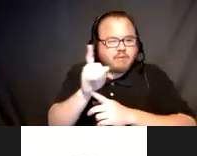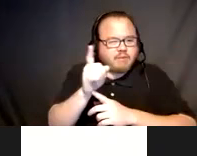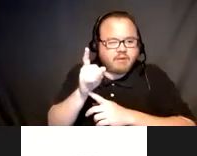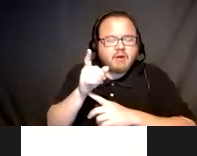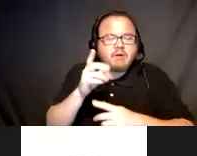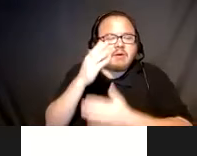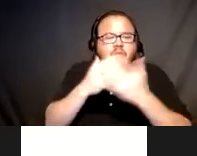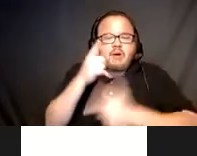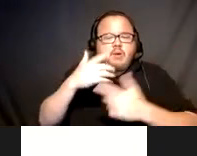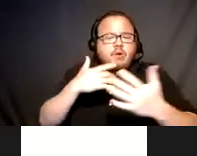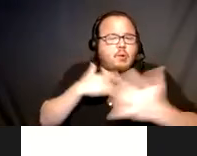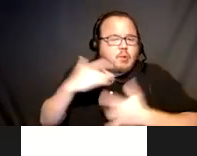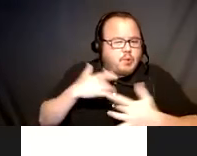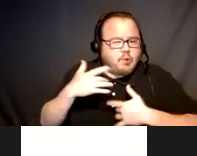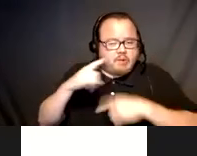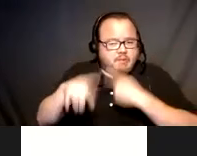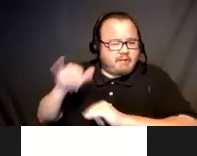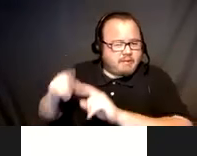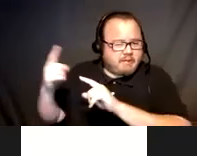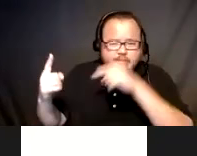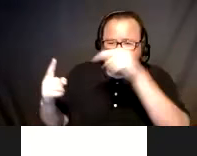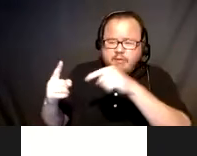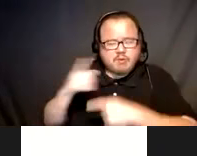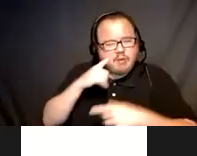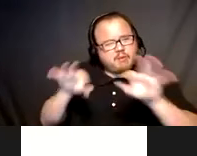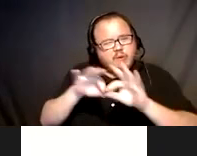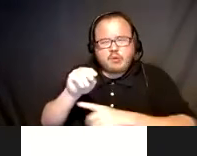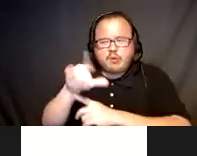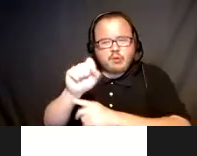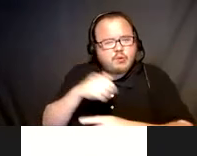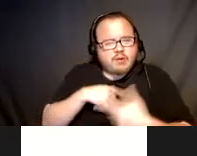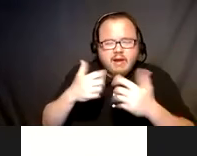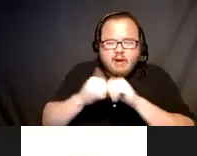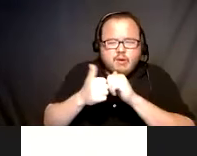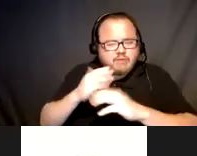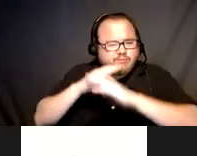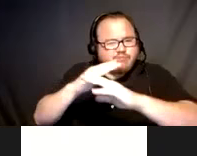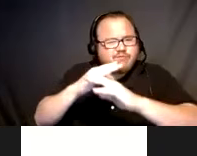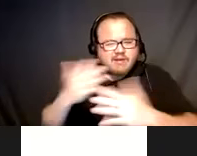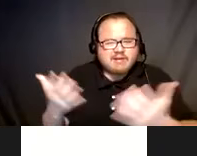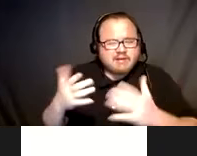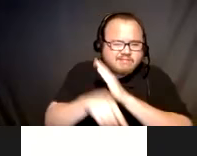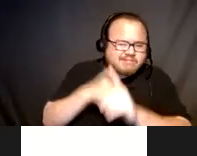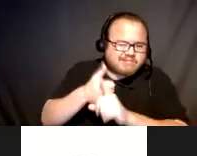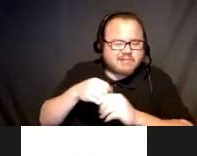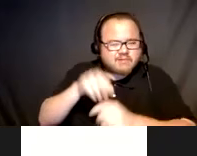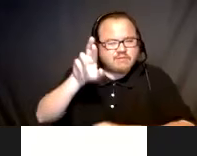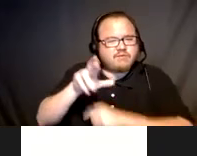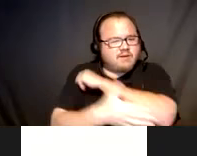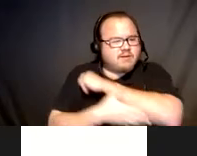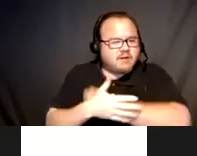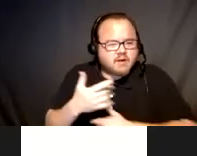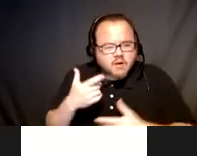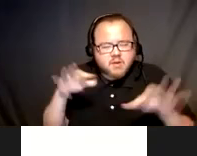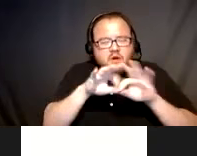someone you are concerned about are among the most important tools we have to prevent suicide in Riverside County. I think being able to talk